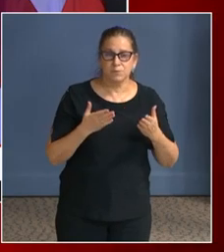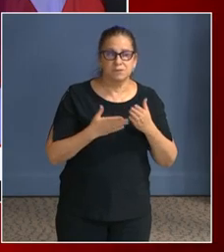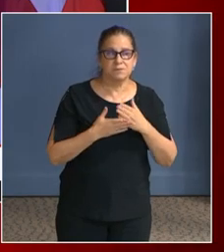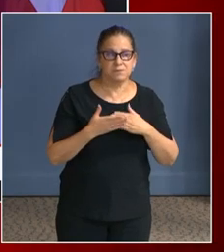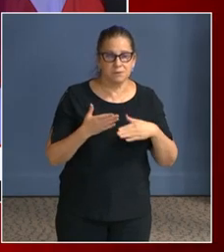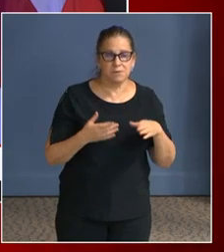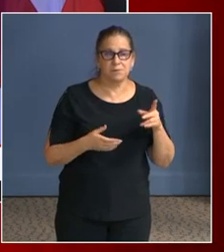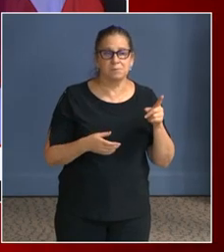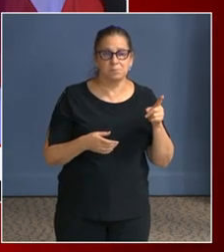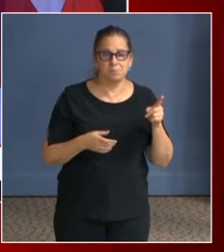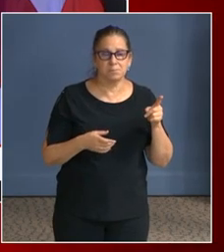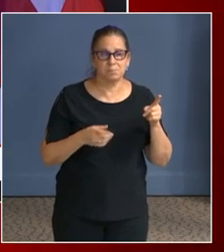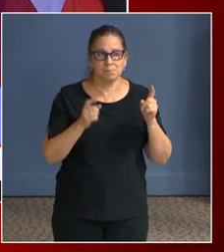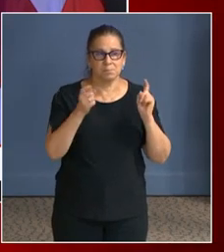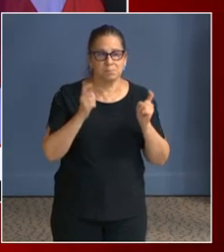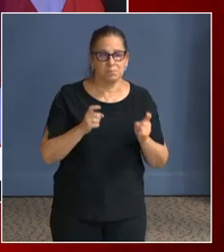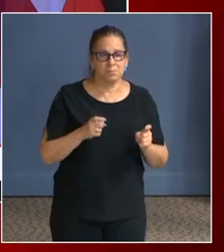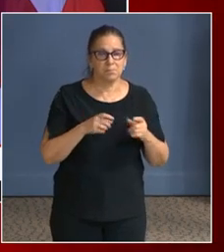a modified